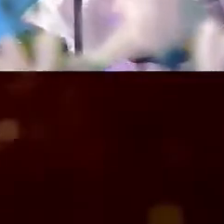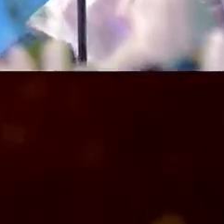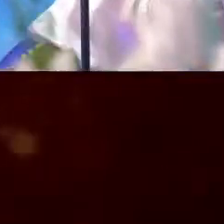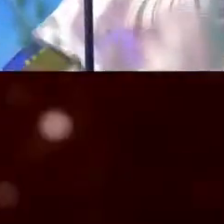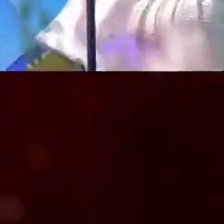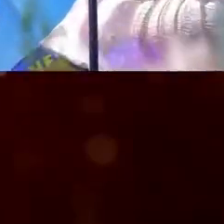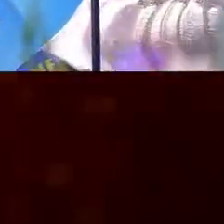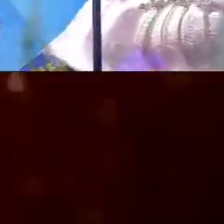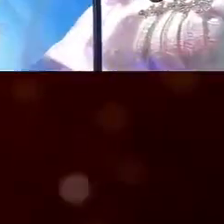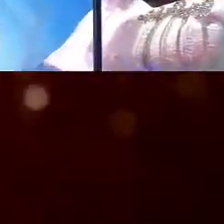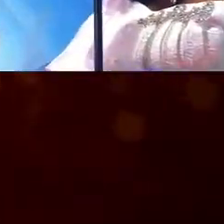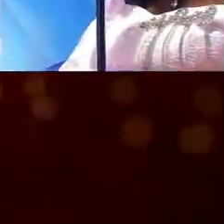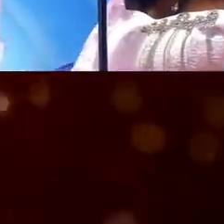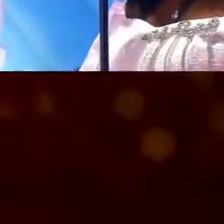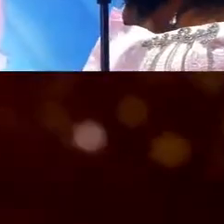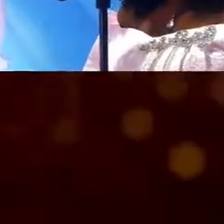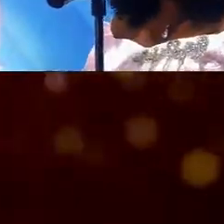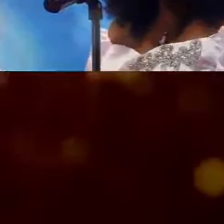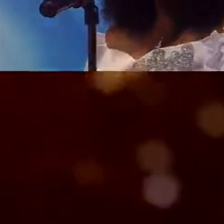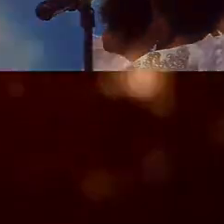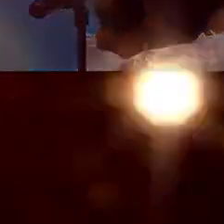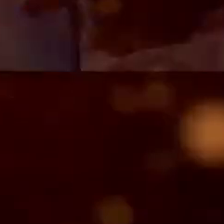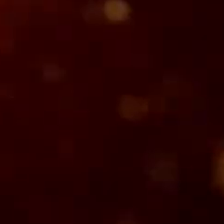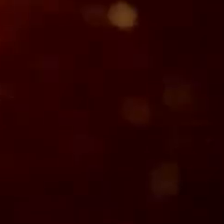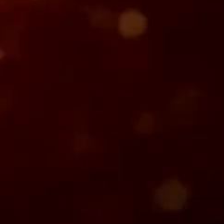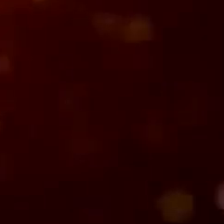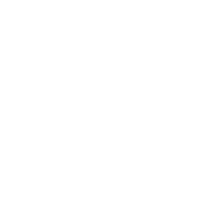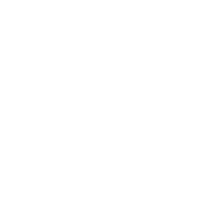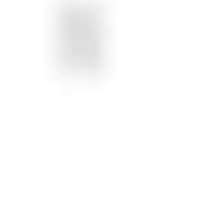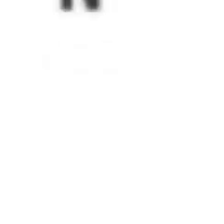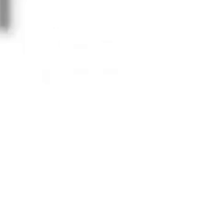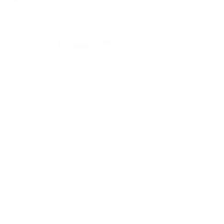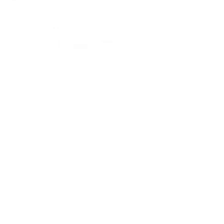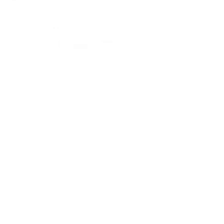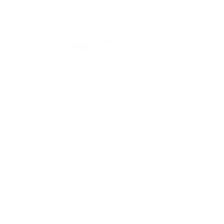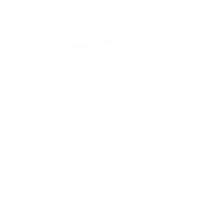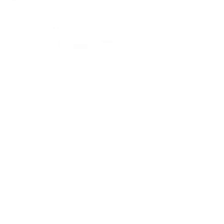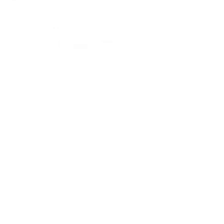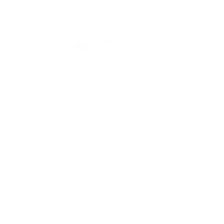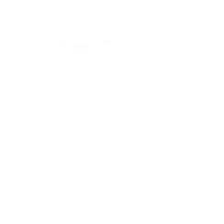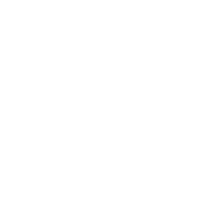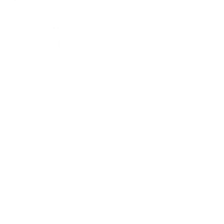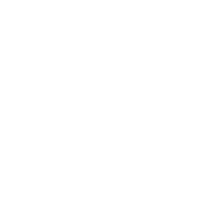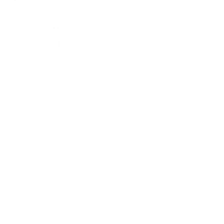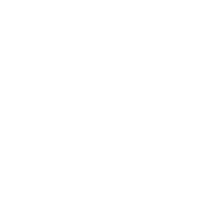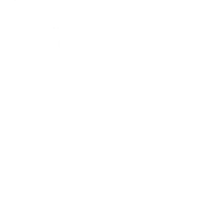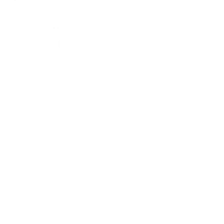Only because you made